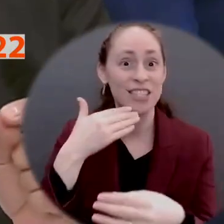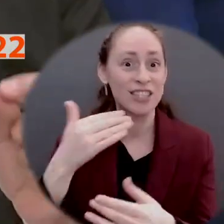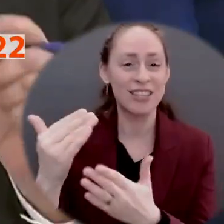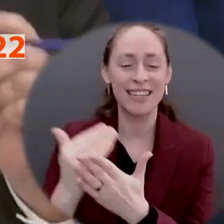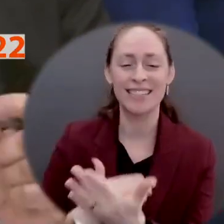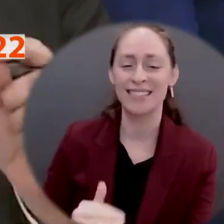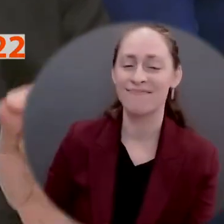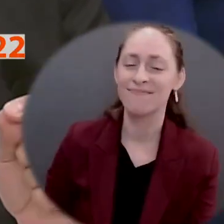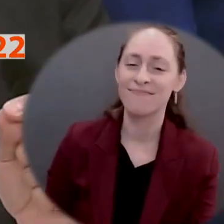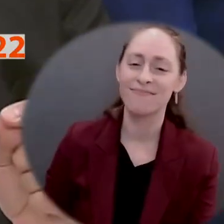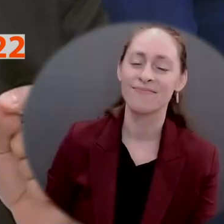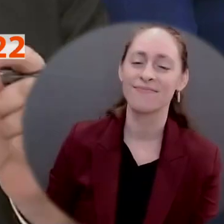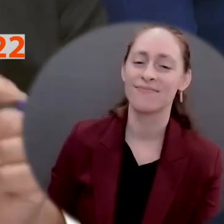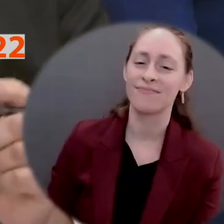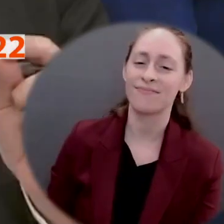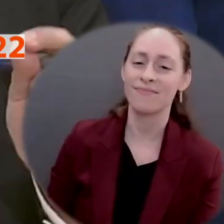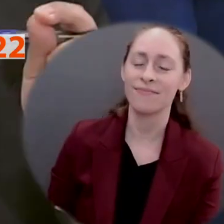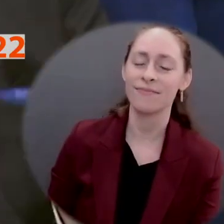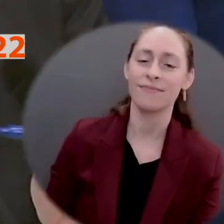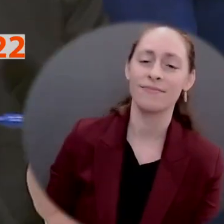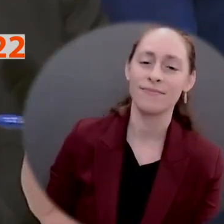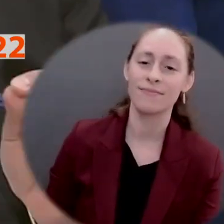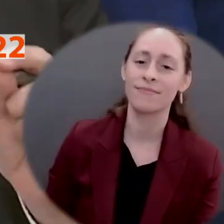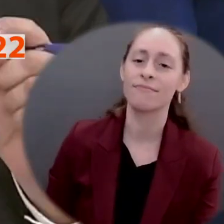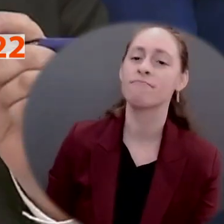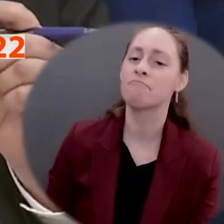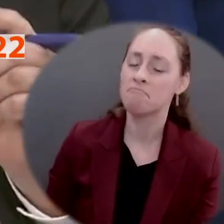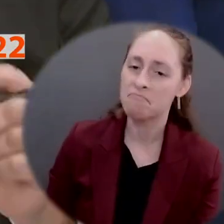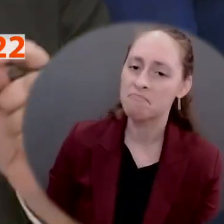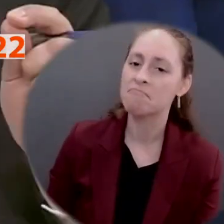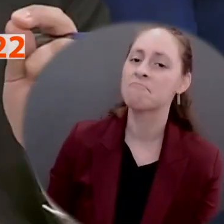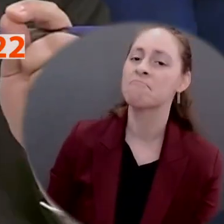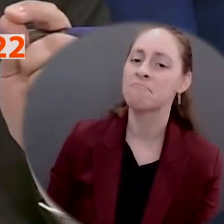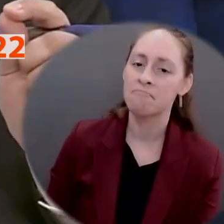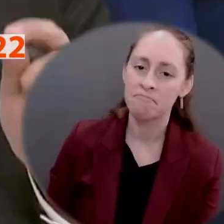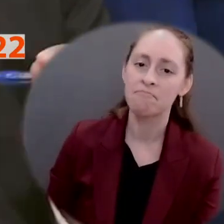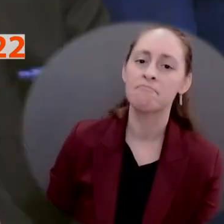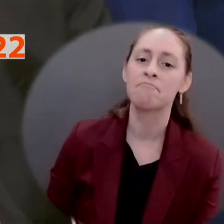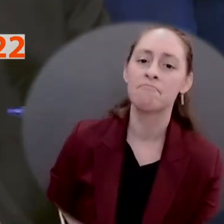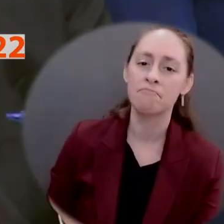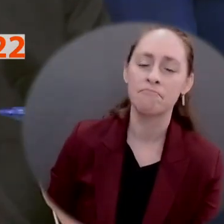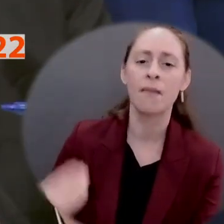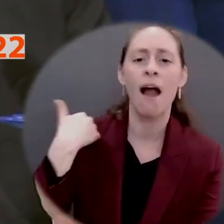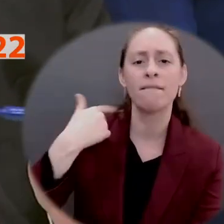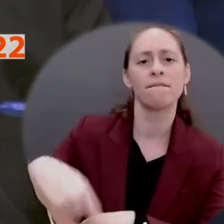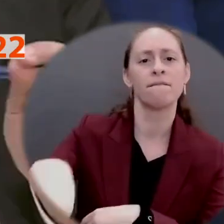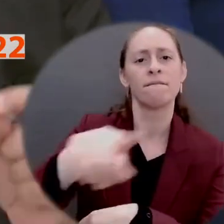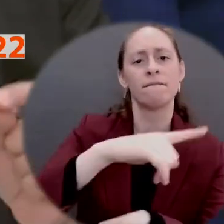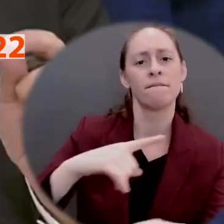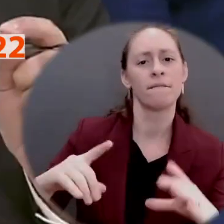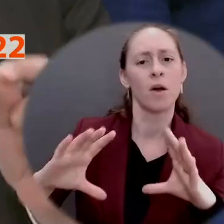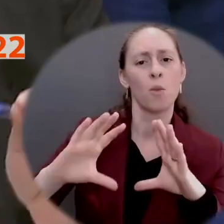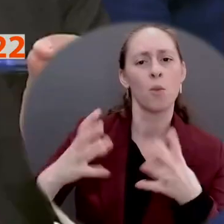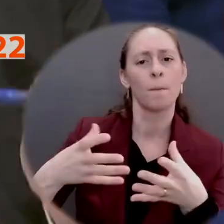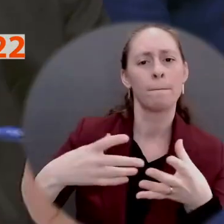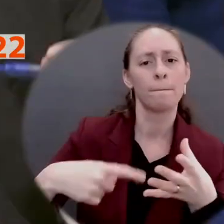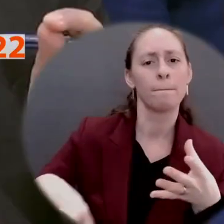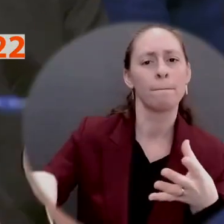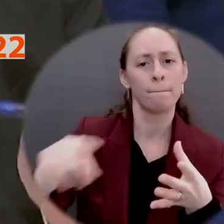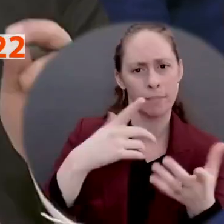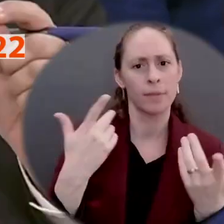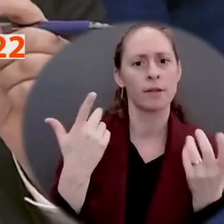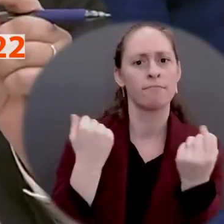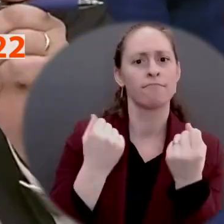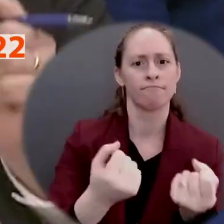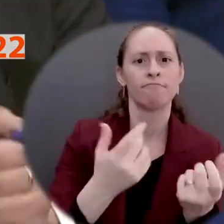Growth is now running ads in English and in Spanish targeting Latino audiences and suggesting that the president's focus